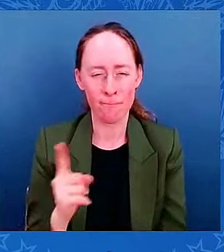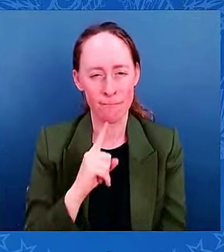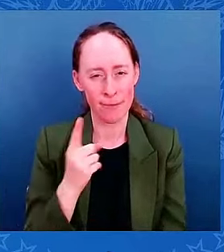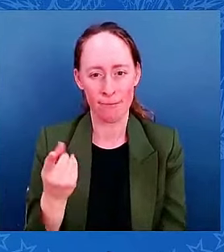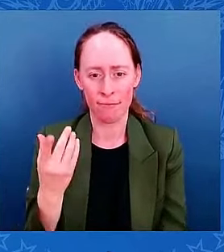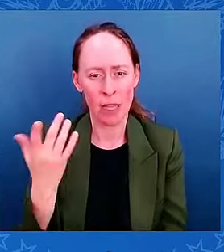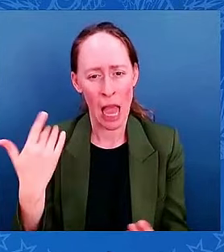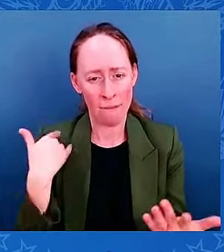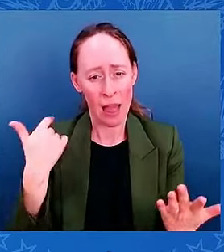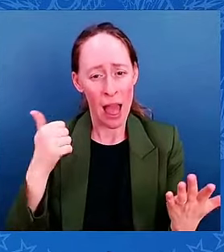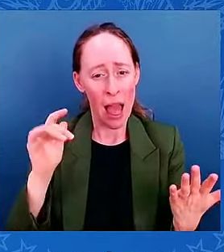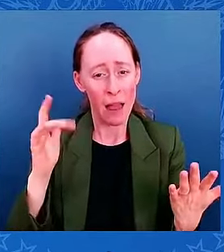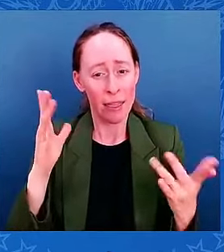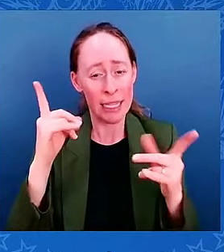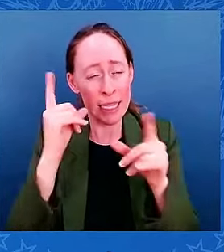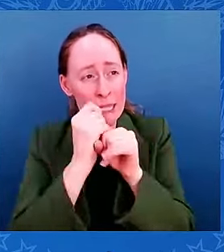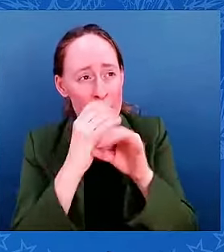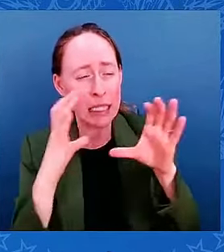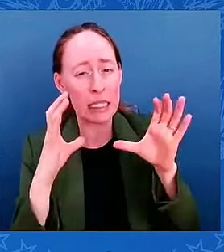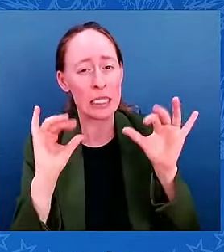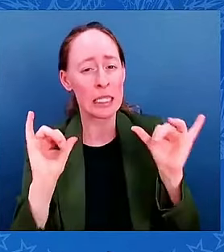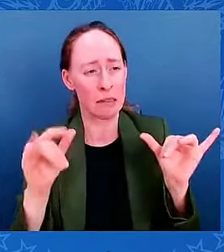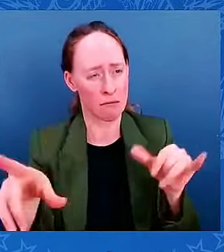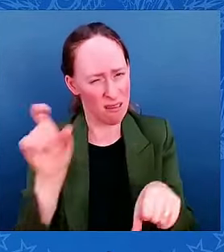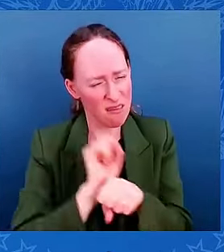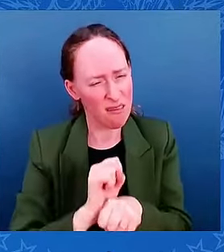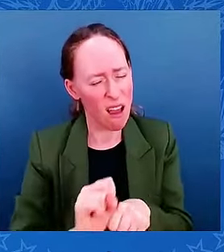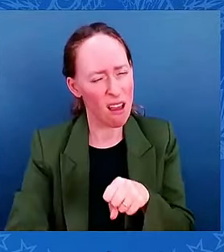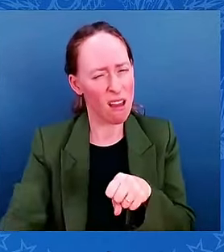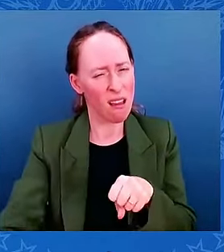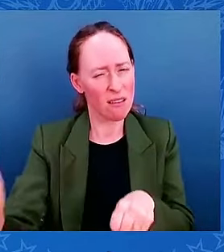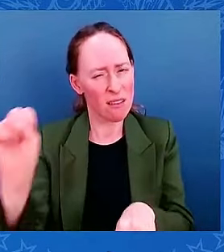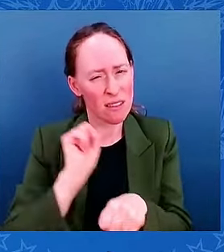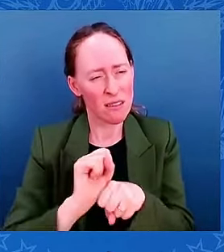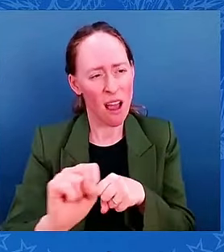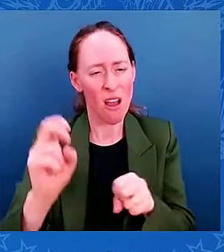is. I mean, all he did was lose his father's money.